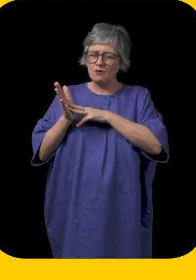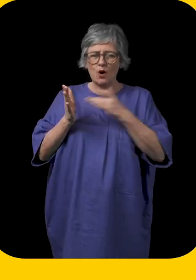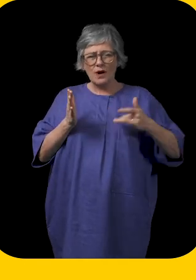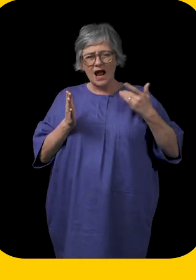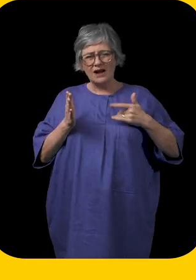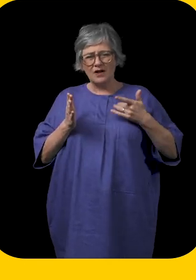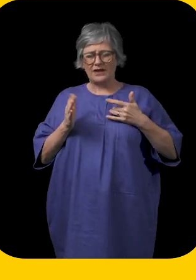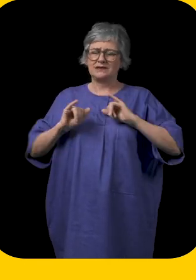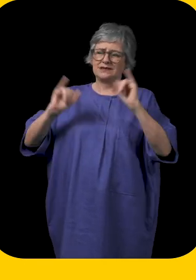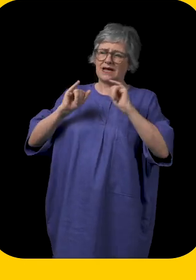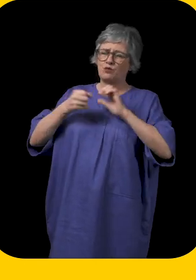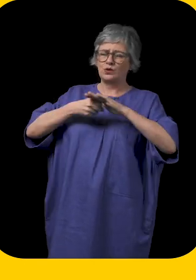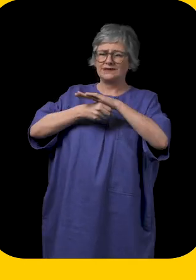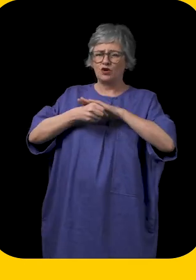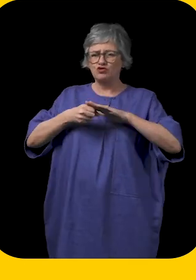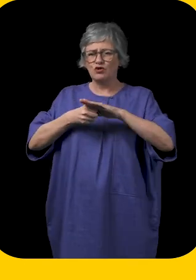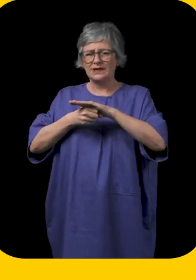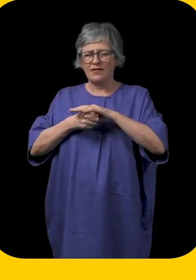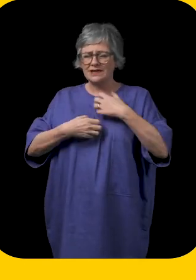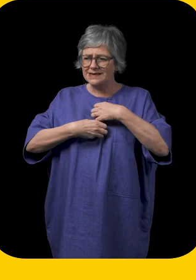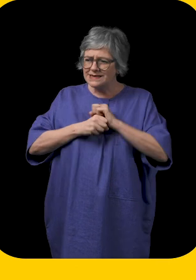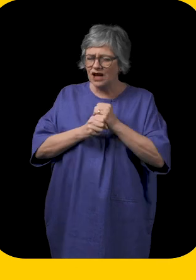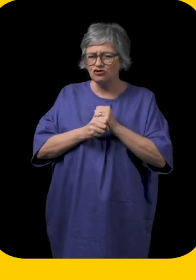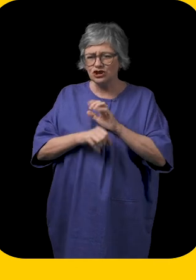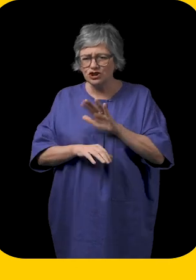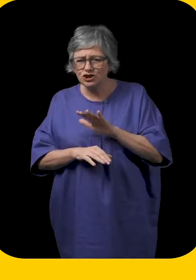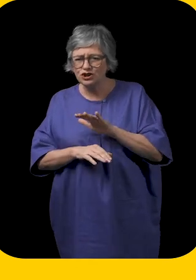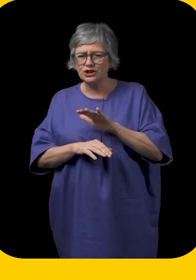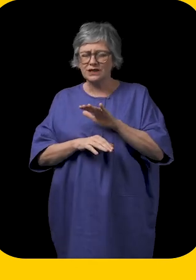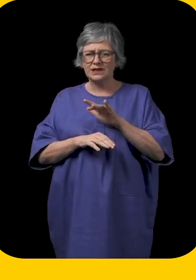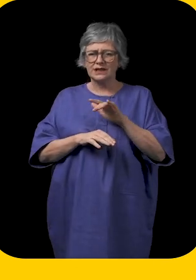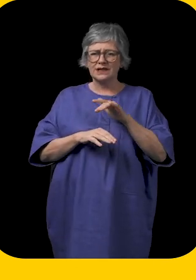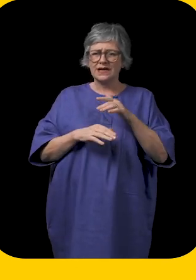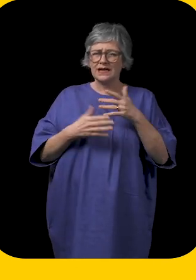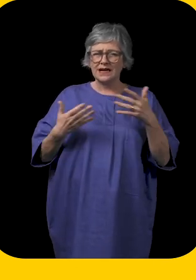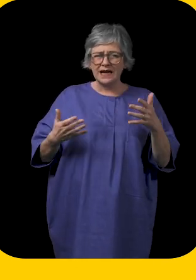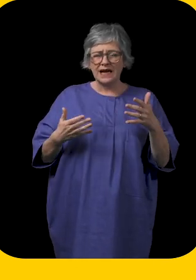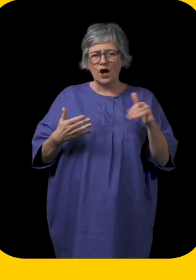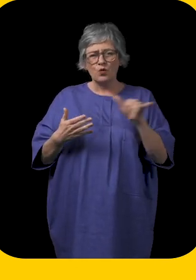really kind of fraught situation where there's this tension, and whether the tension